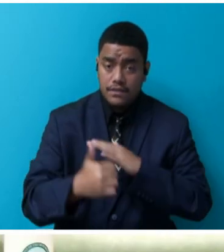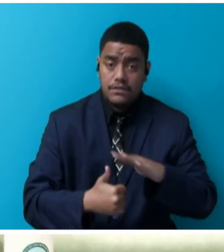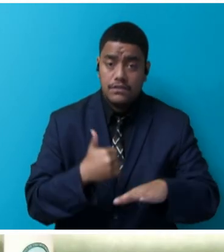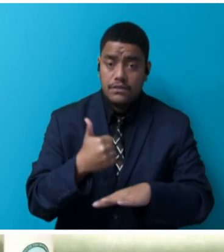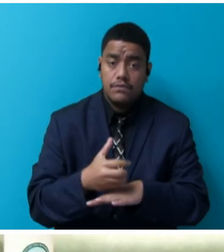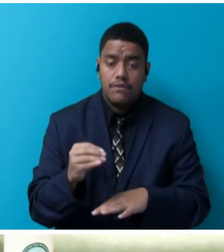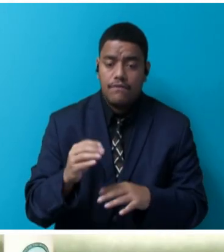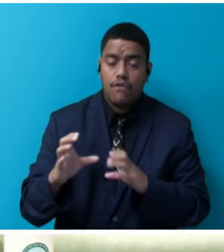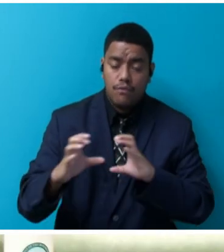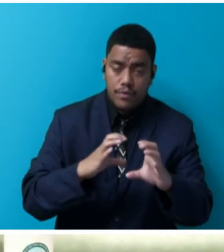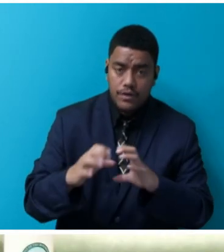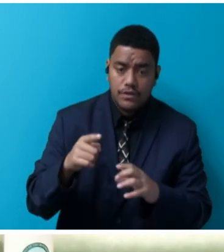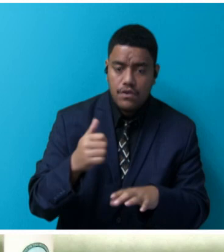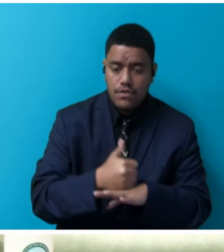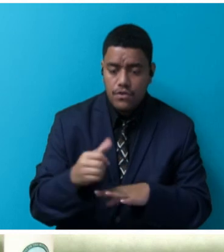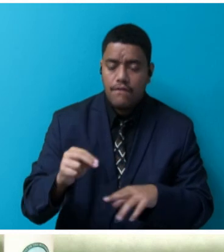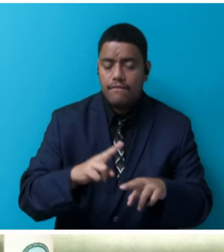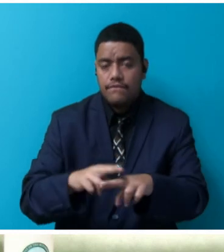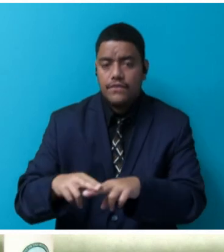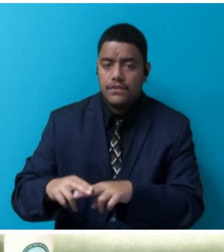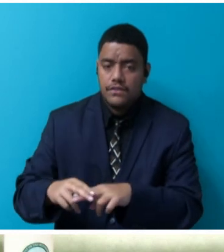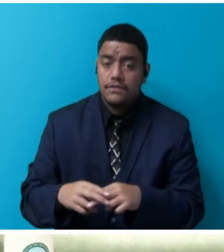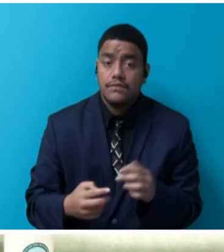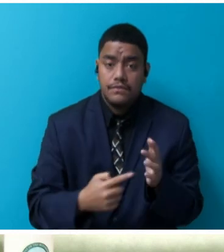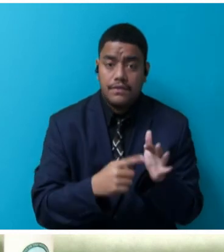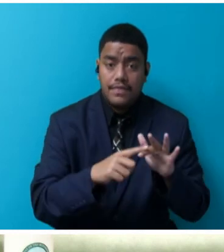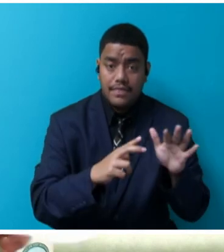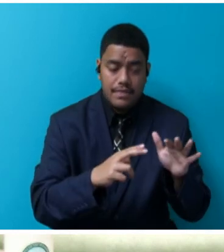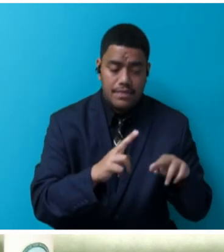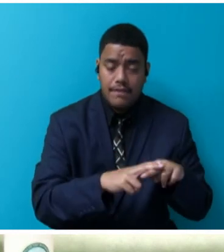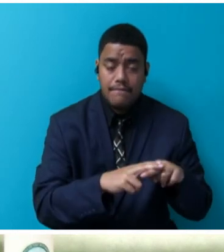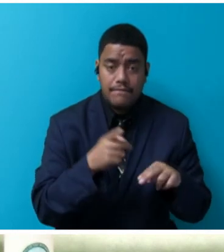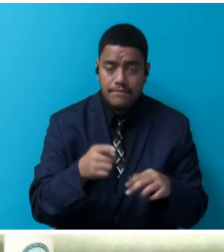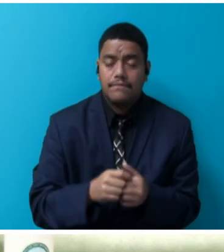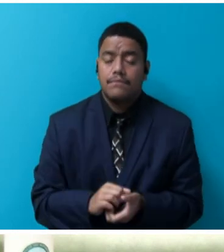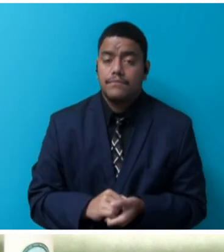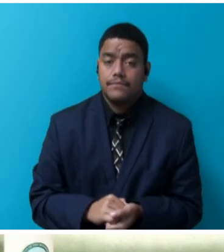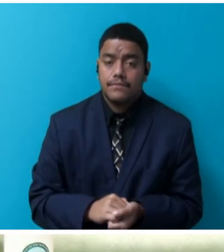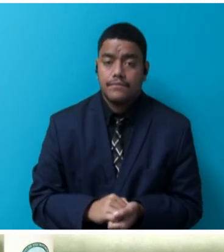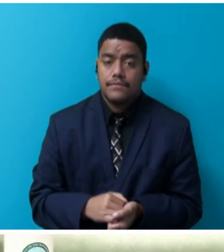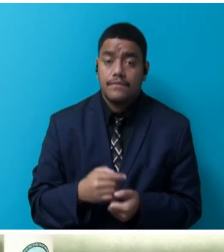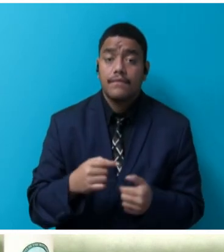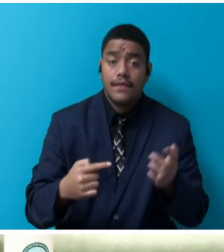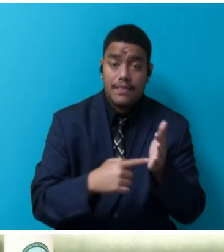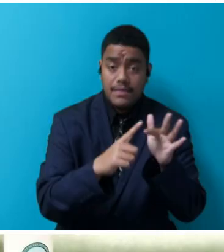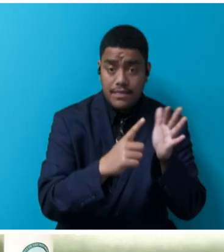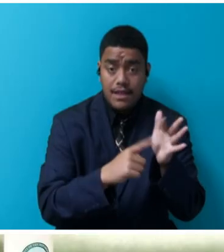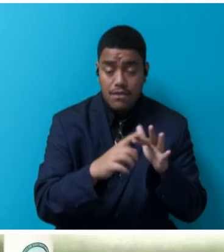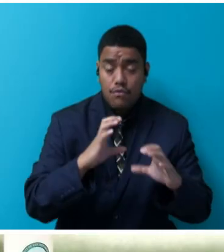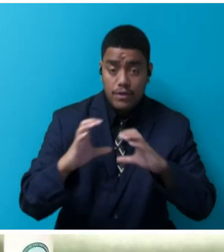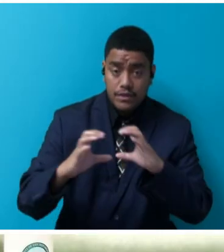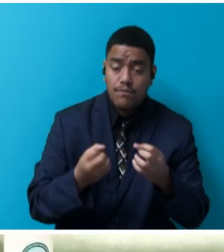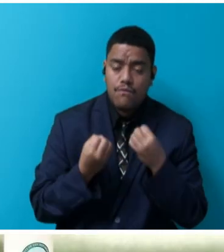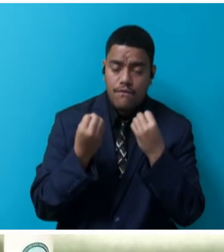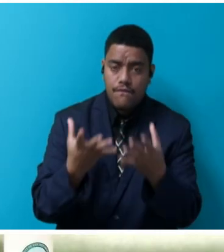the Telecommunications Authority of Fiji, or TAF, as the sector regulator. The Telecommunications Act has provided a